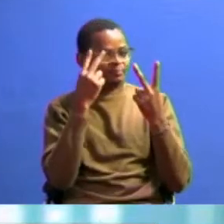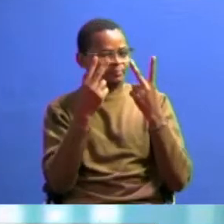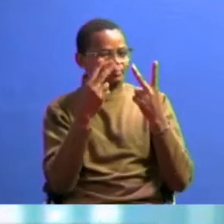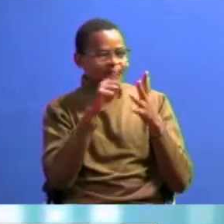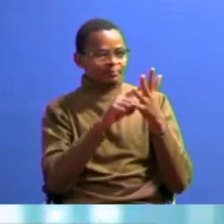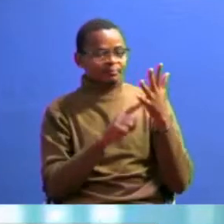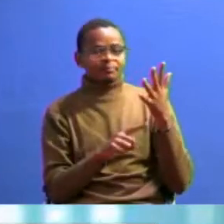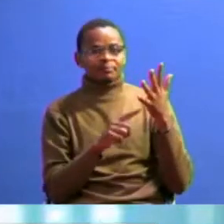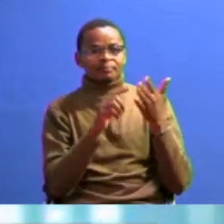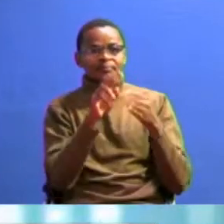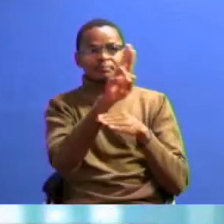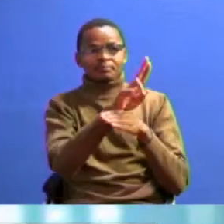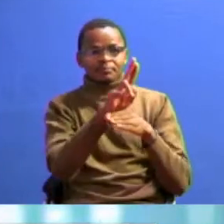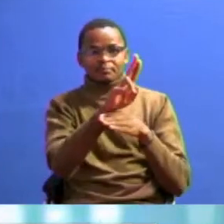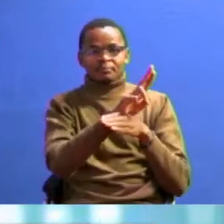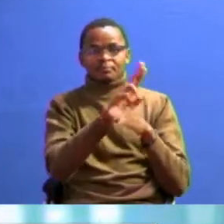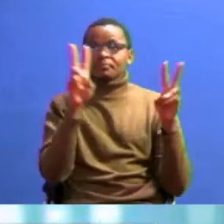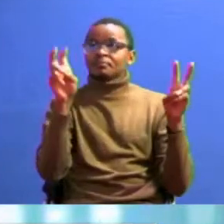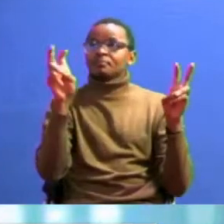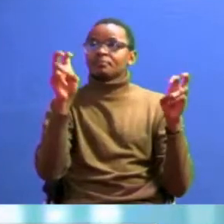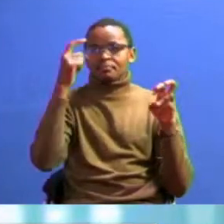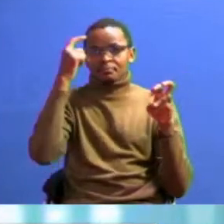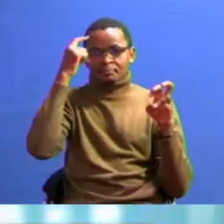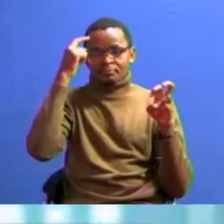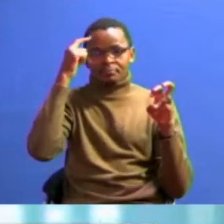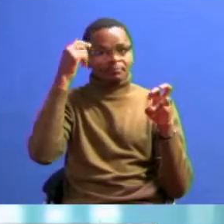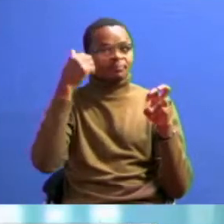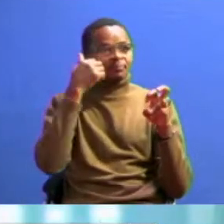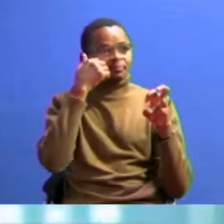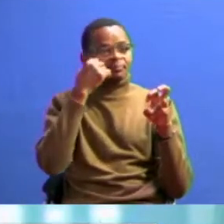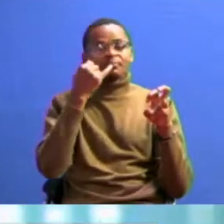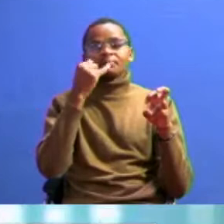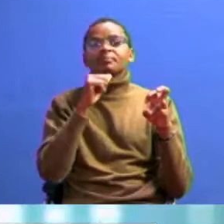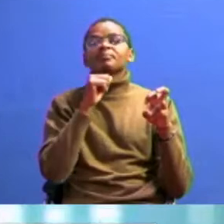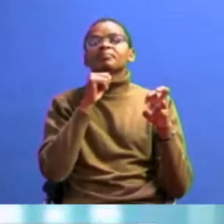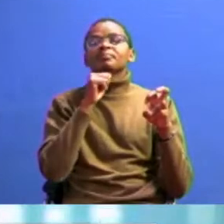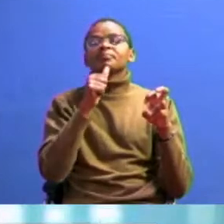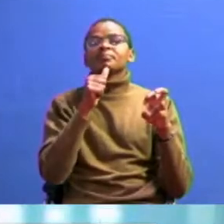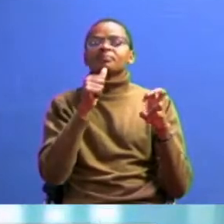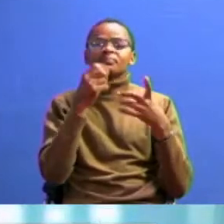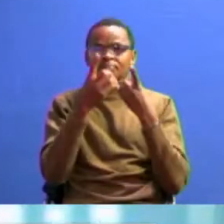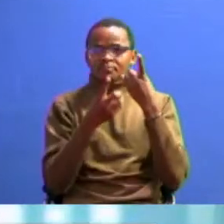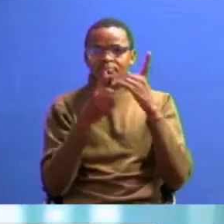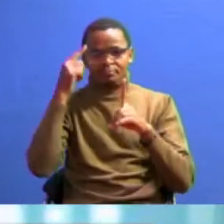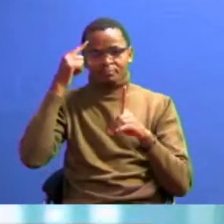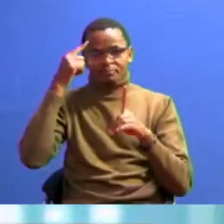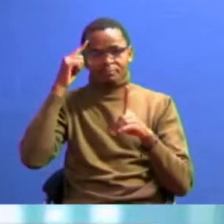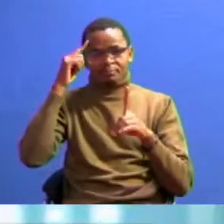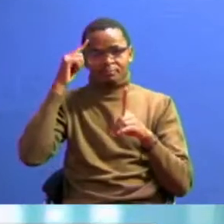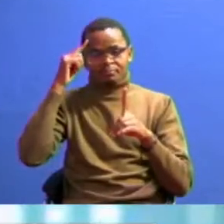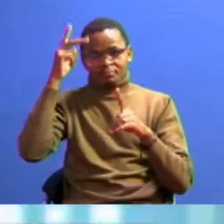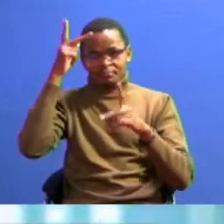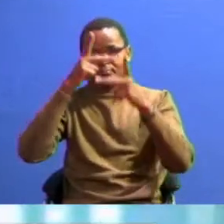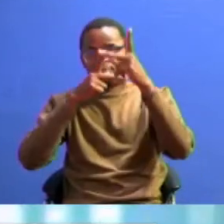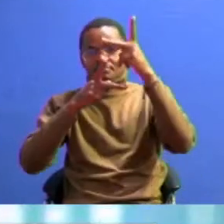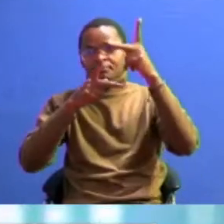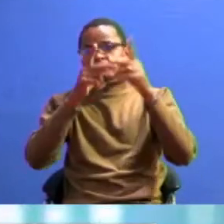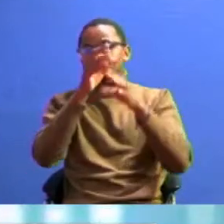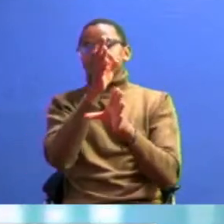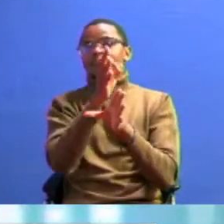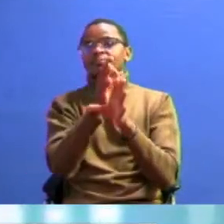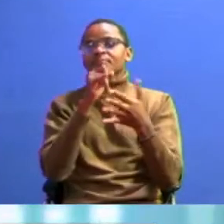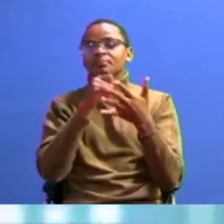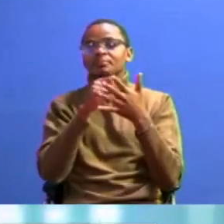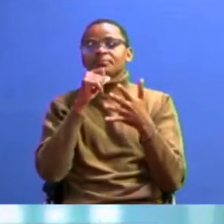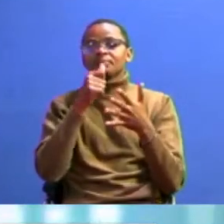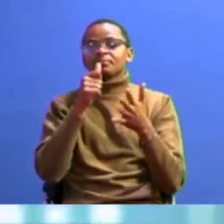of substance use and the issue of mental illness is not a prerogative for the professionals in the field. It is